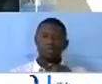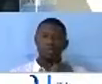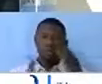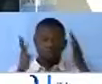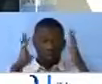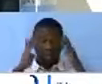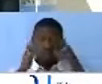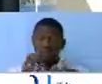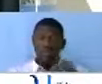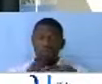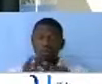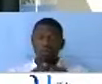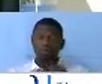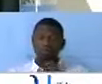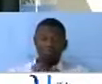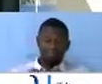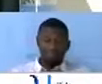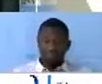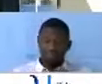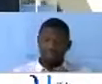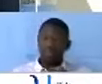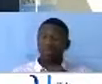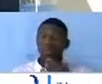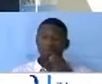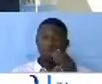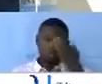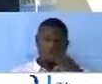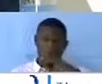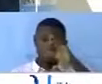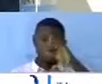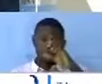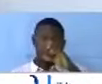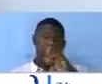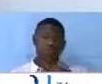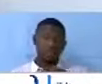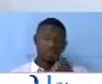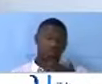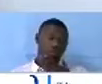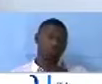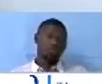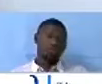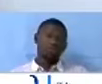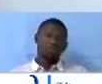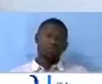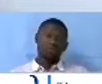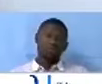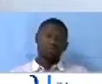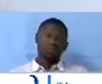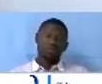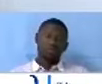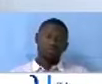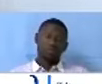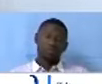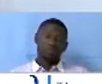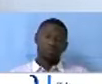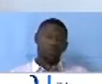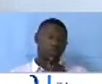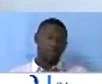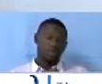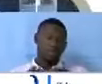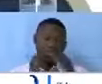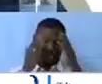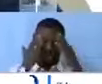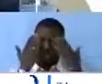to the civilian courts. Well, that part I may not know. Walla bo lé xalmako. But